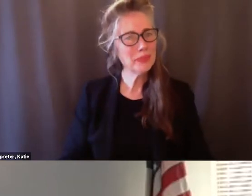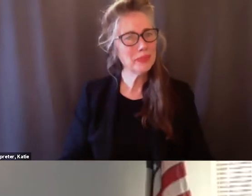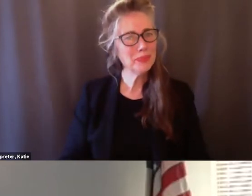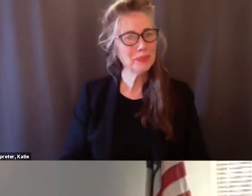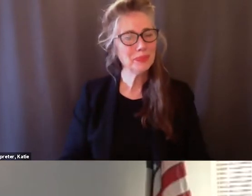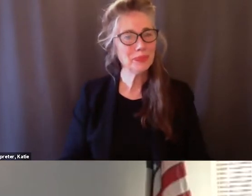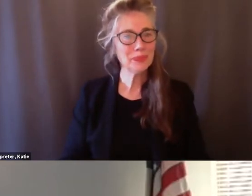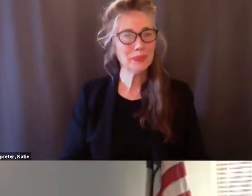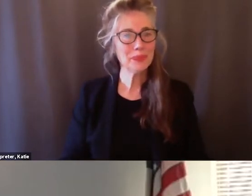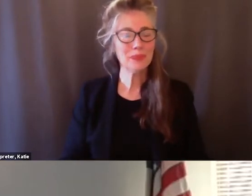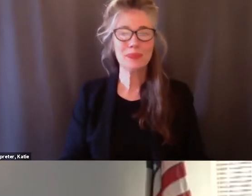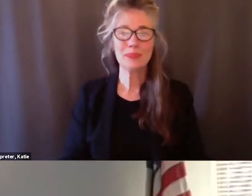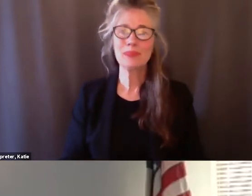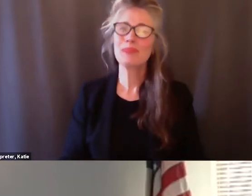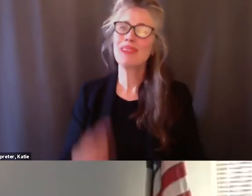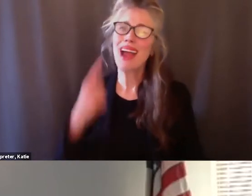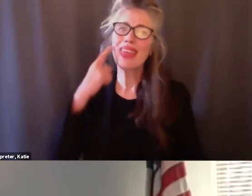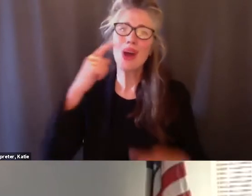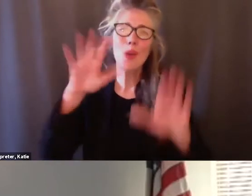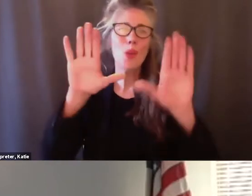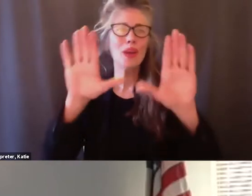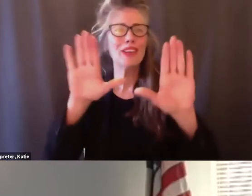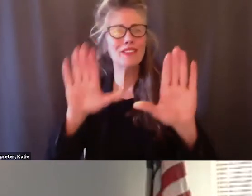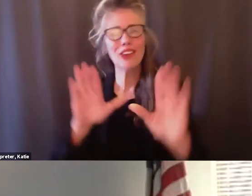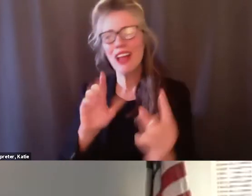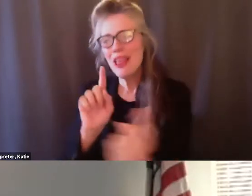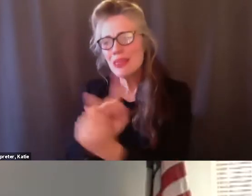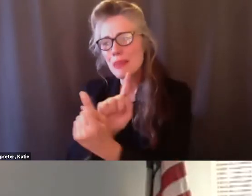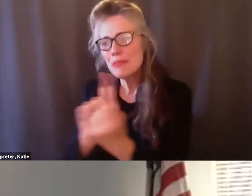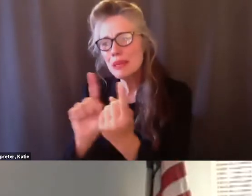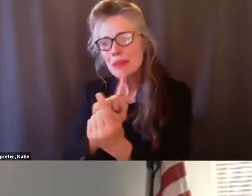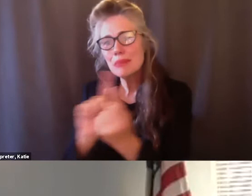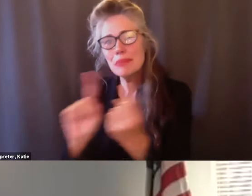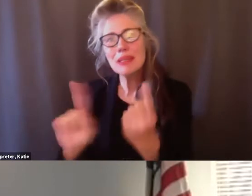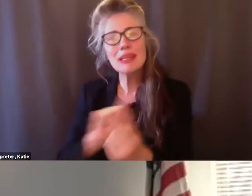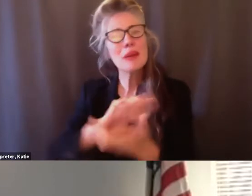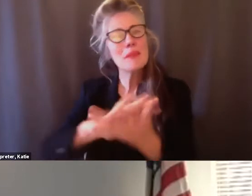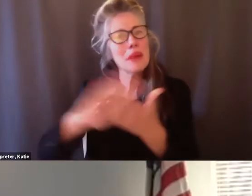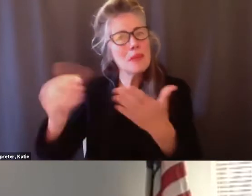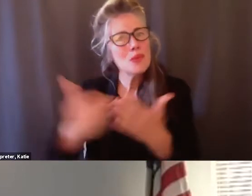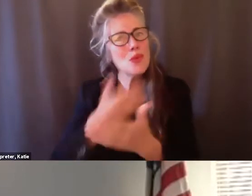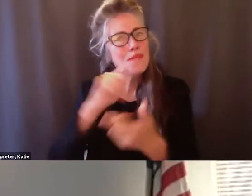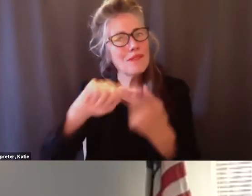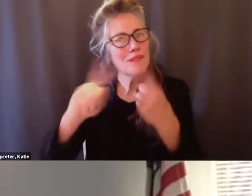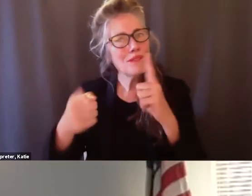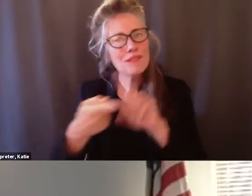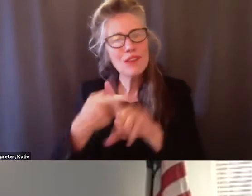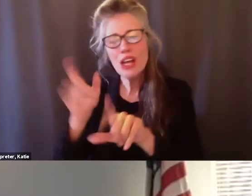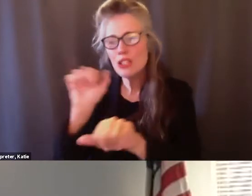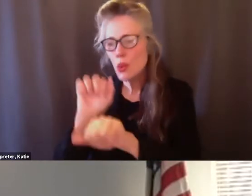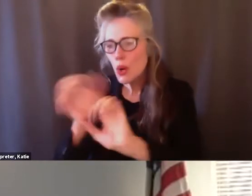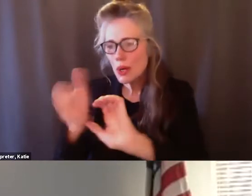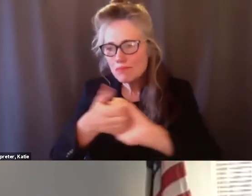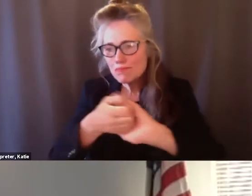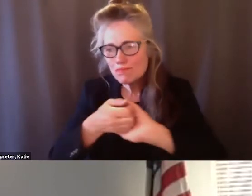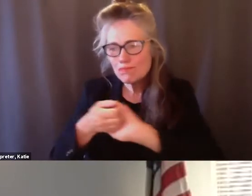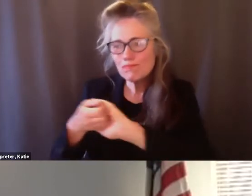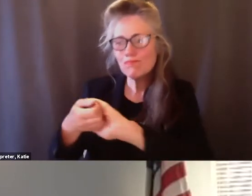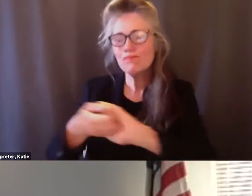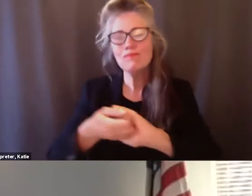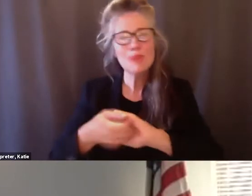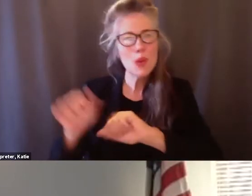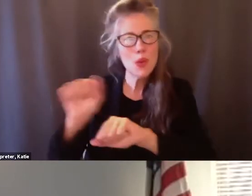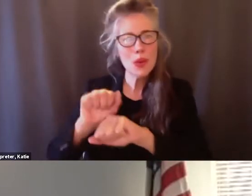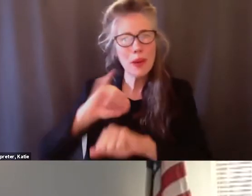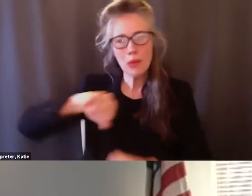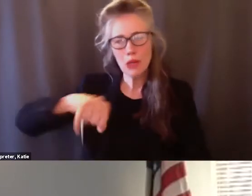just wonderful that they were meeting each other, that they're making new friends, and that they're working together on projects. There were also